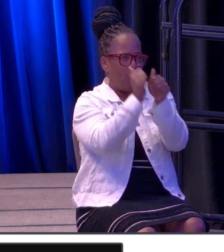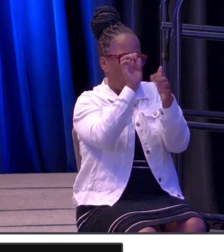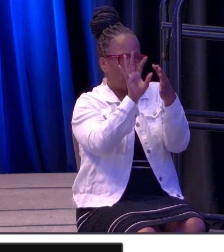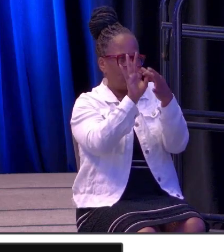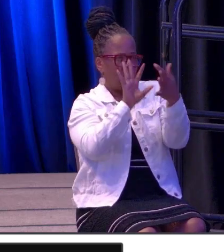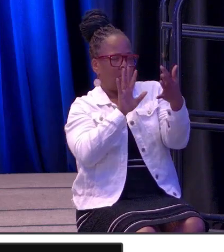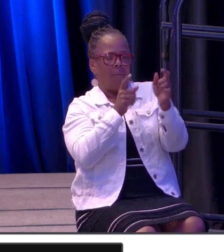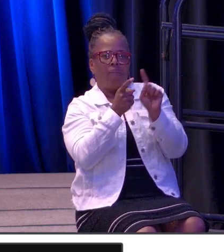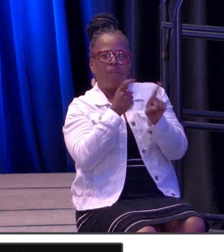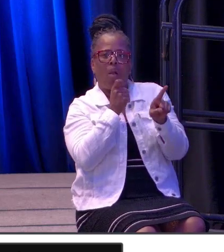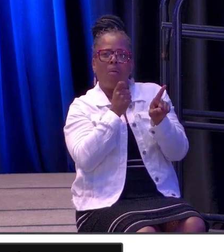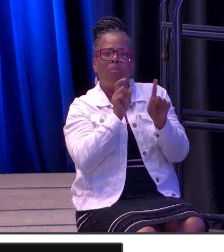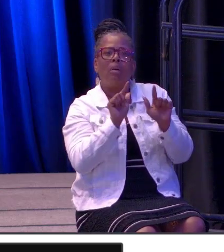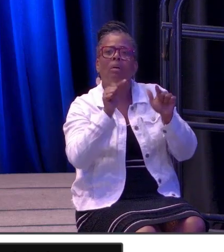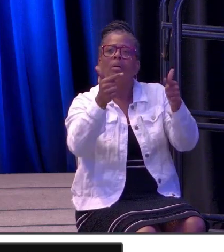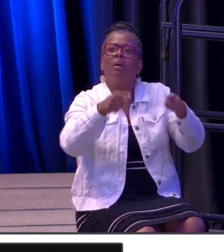to